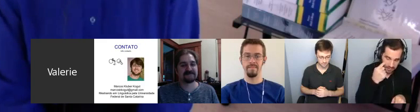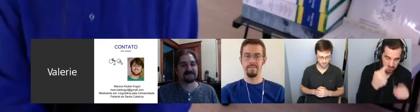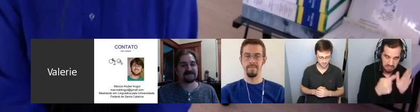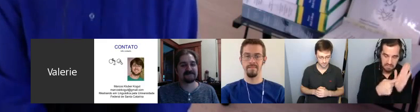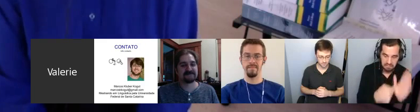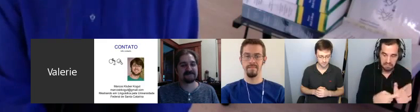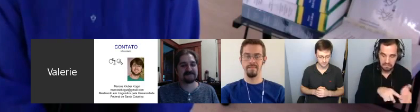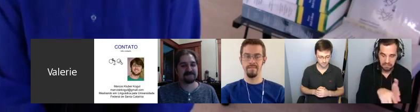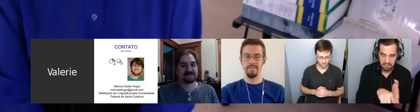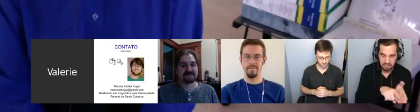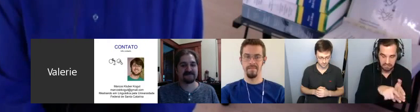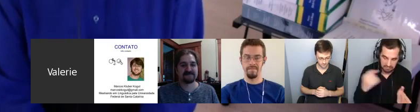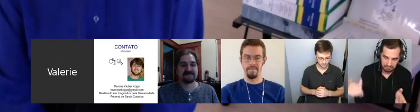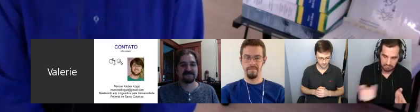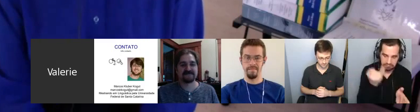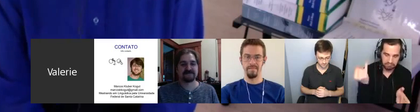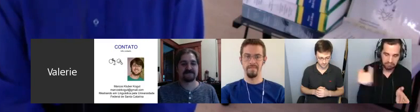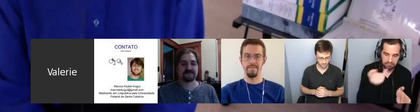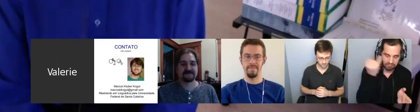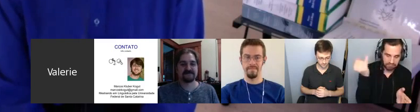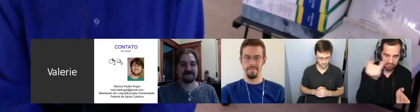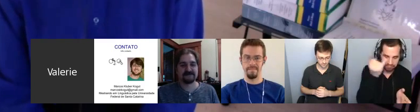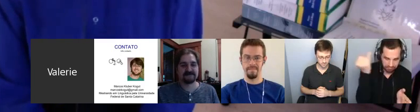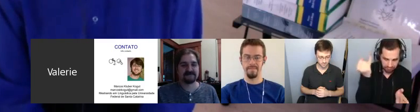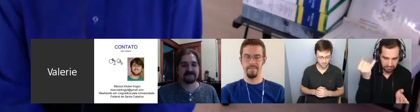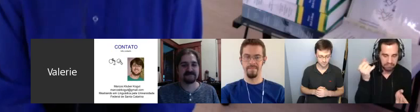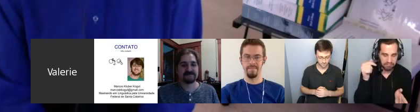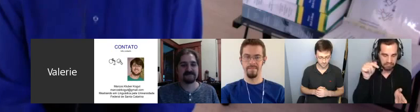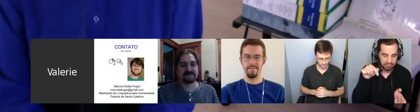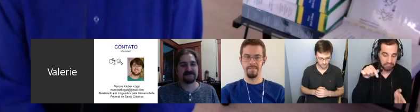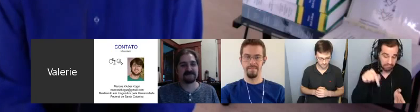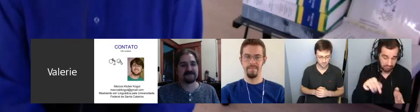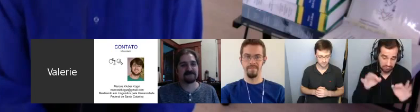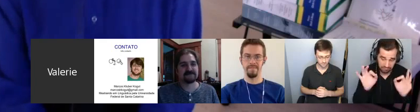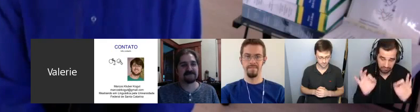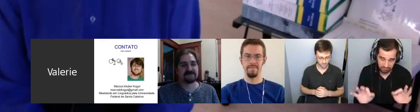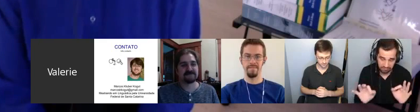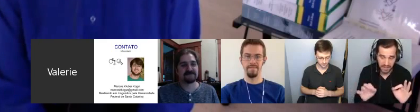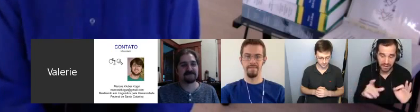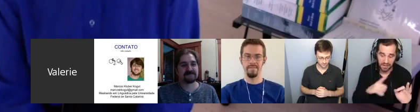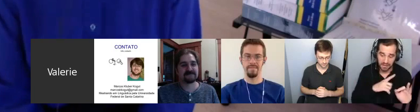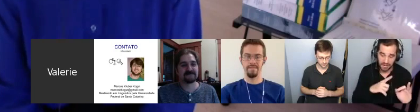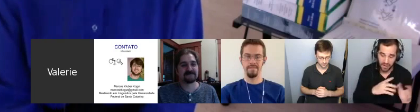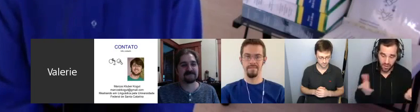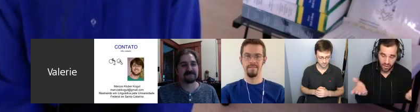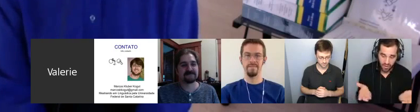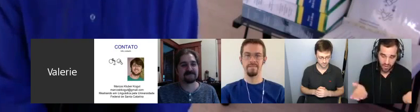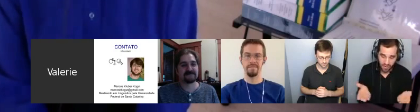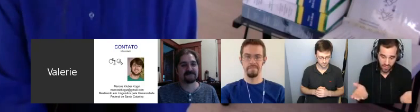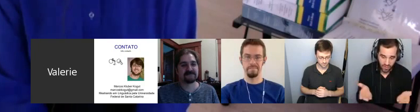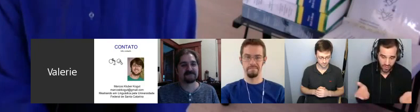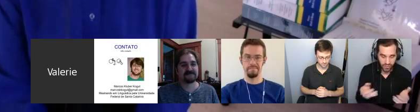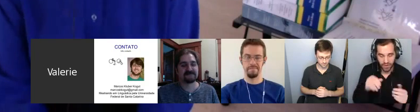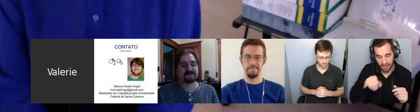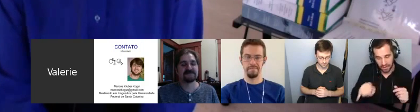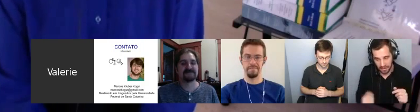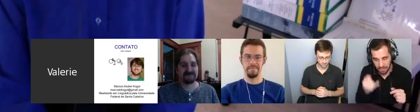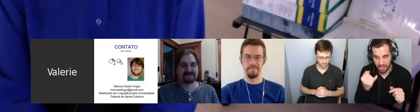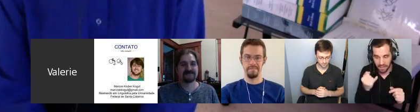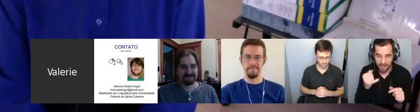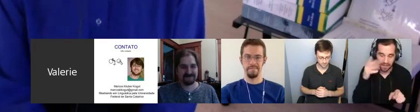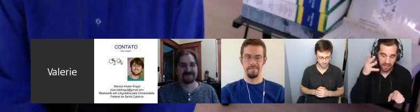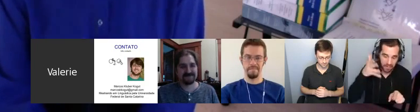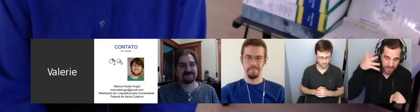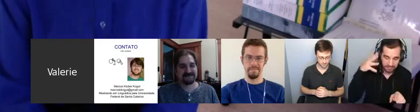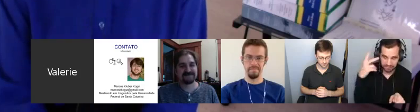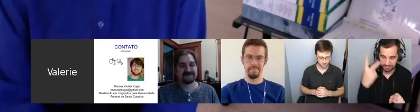looking forward to receiving a translation of your work today so that I can also enjoy the presentation better,